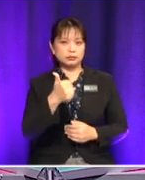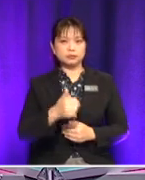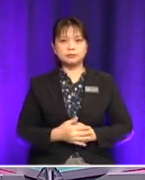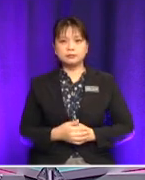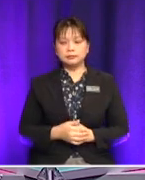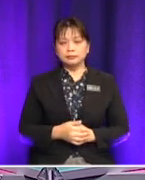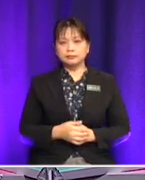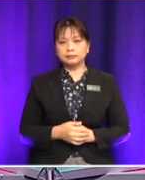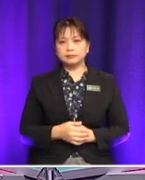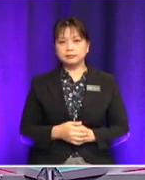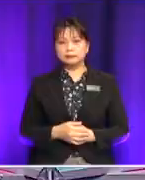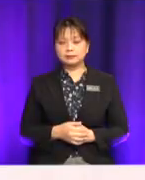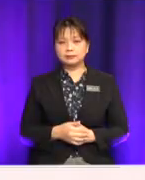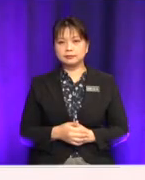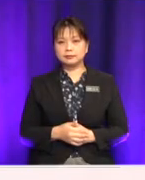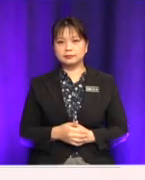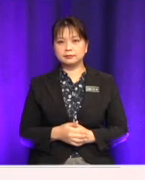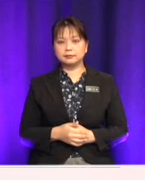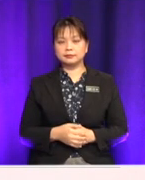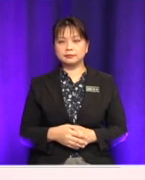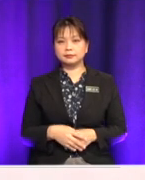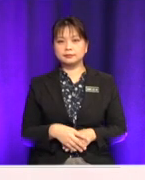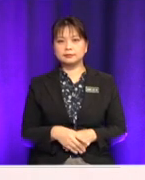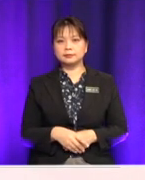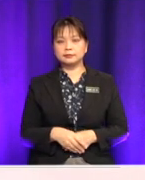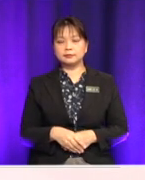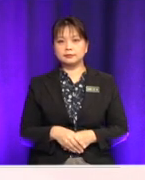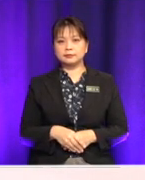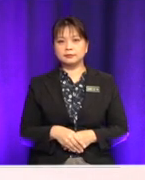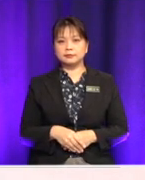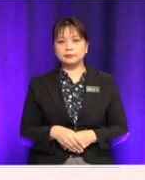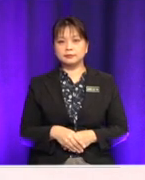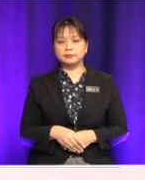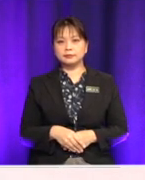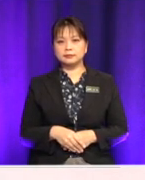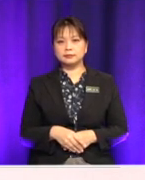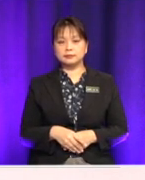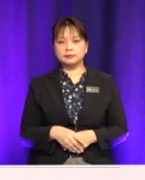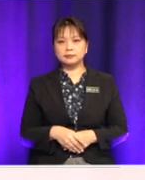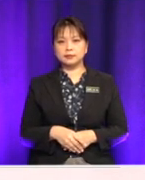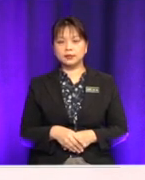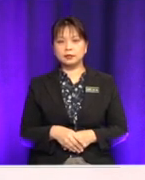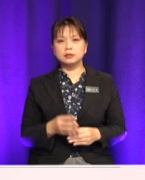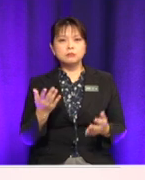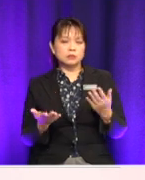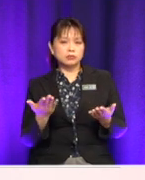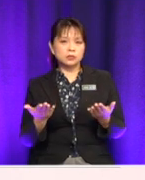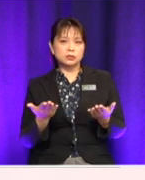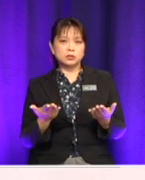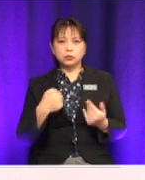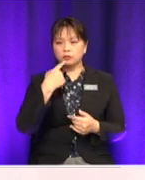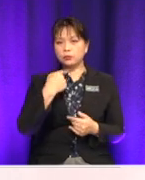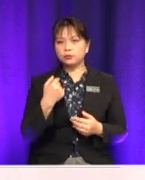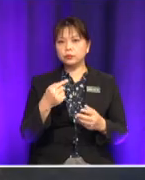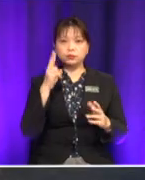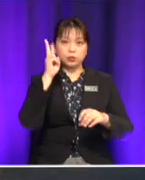super! All right, we have double thumbs up. Good job, everybody, as Madam said just now. Now, perhaps for those watching at home, where